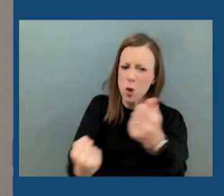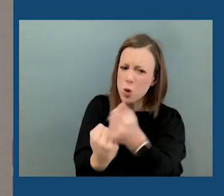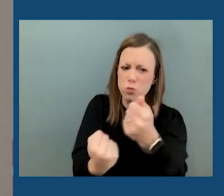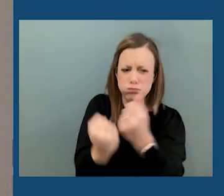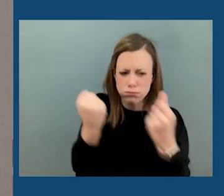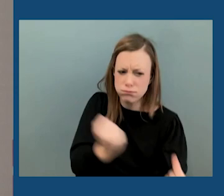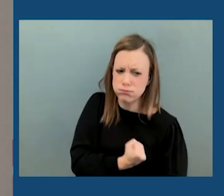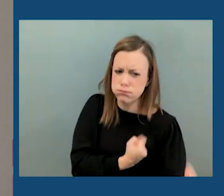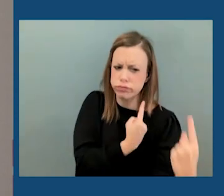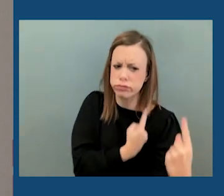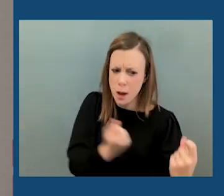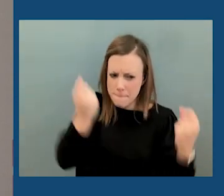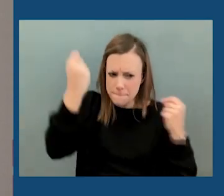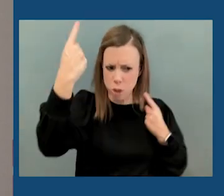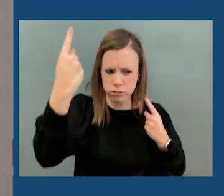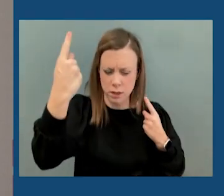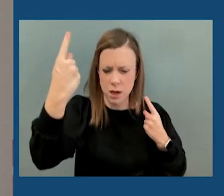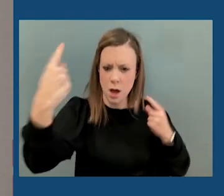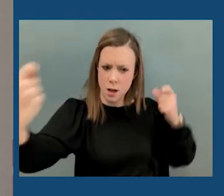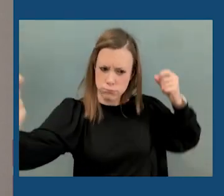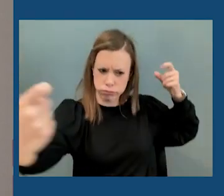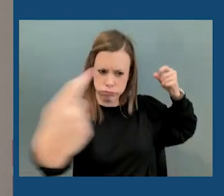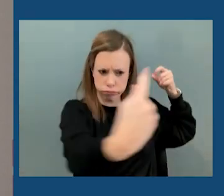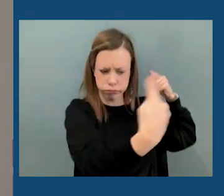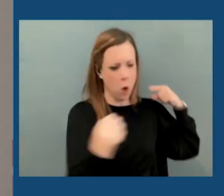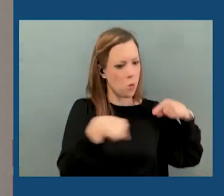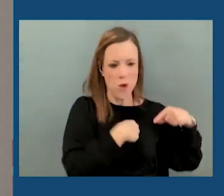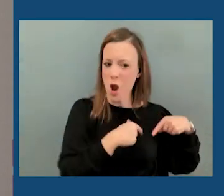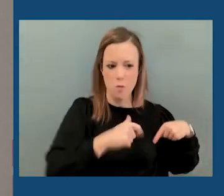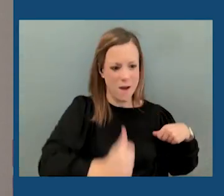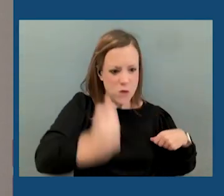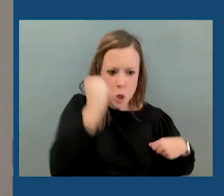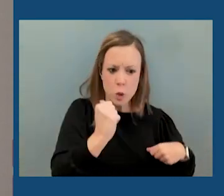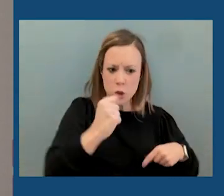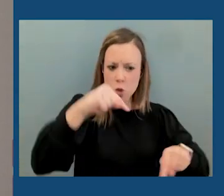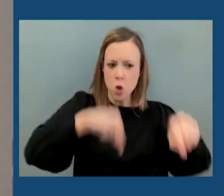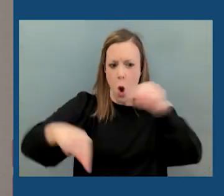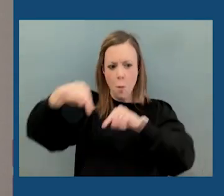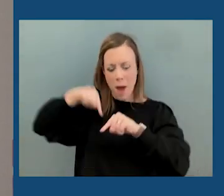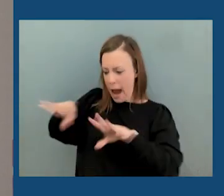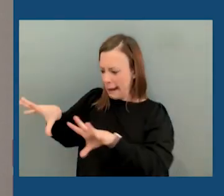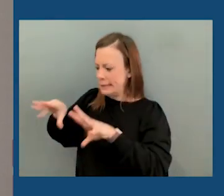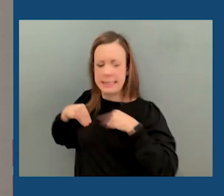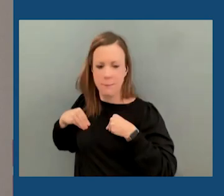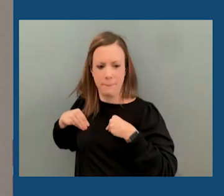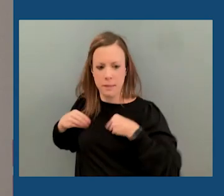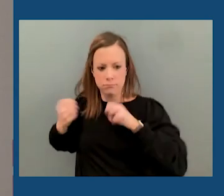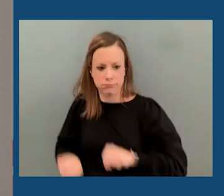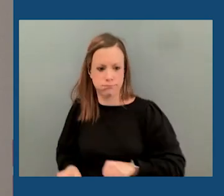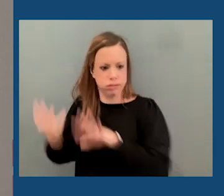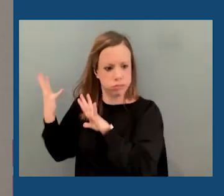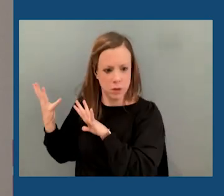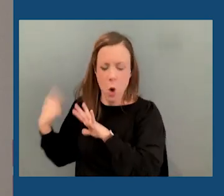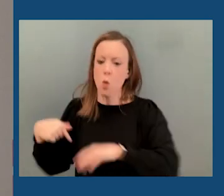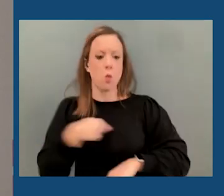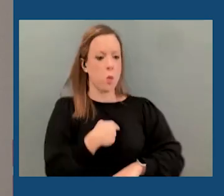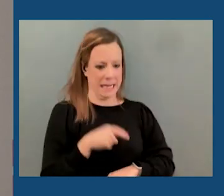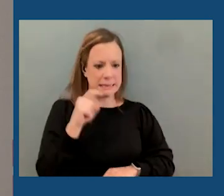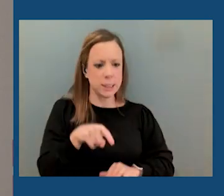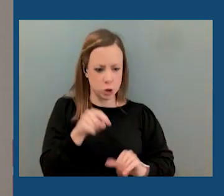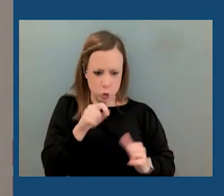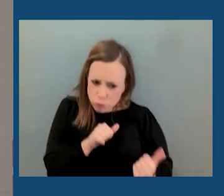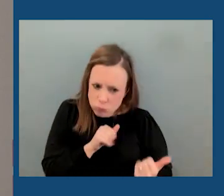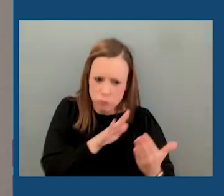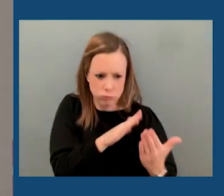that we are not going backwards, we are not going backwards, is what continues